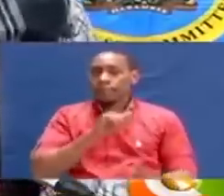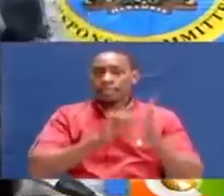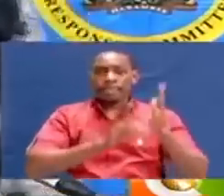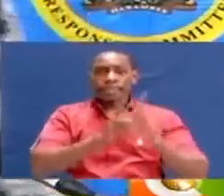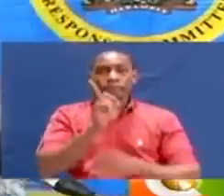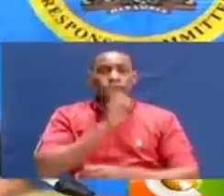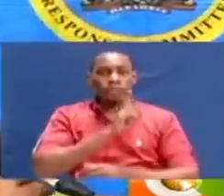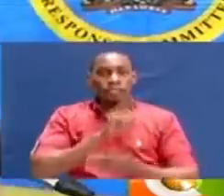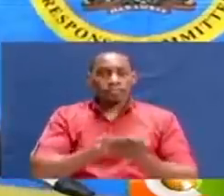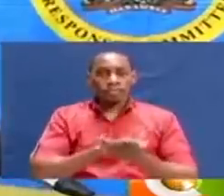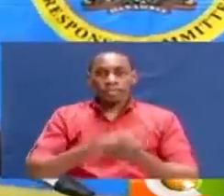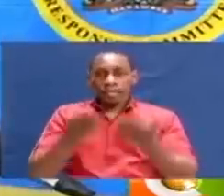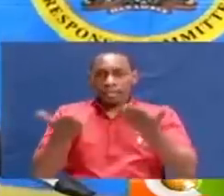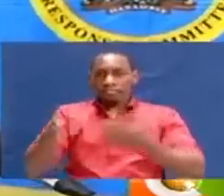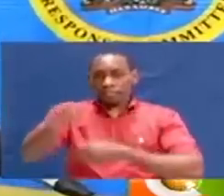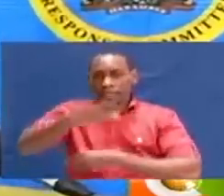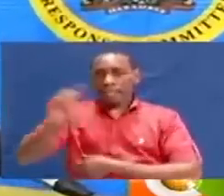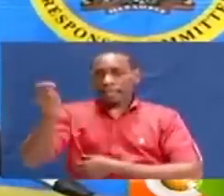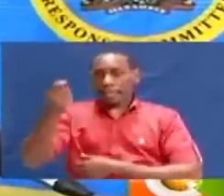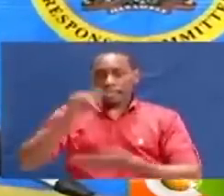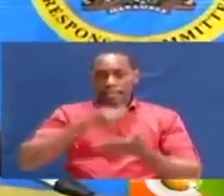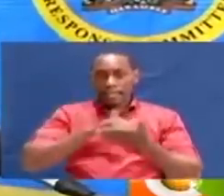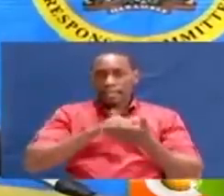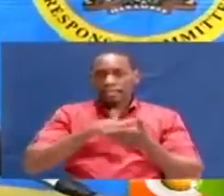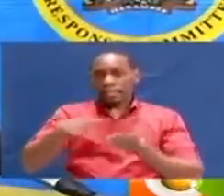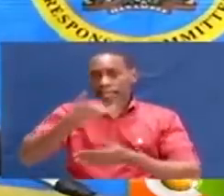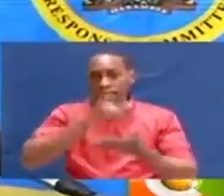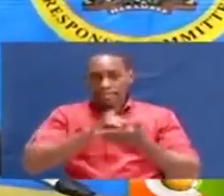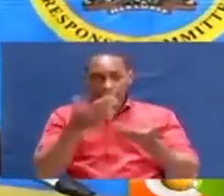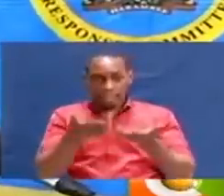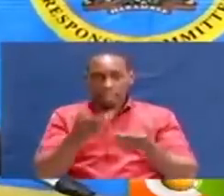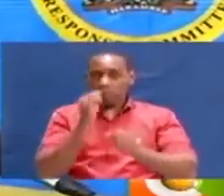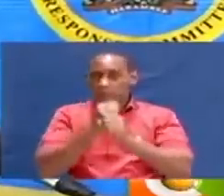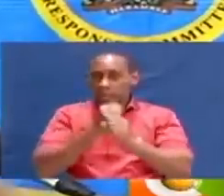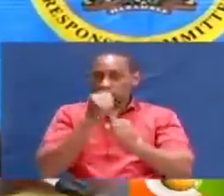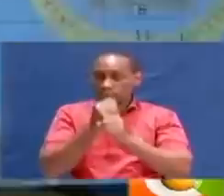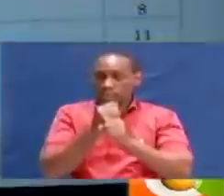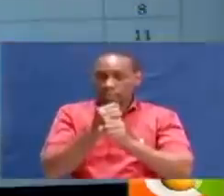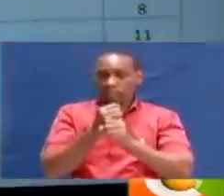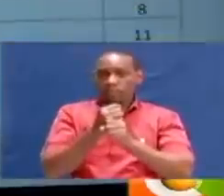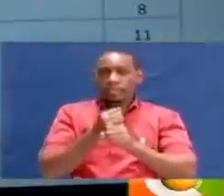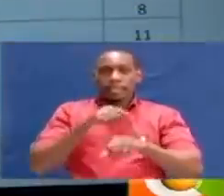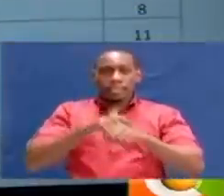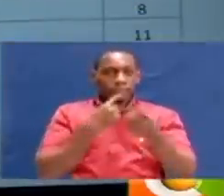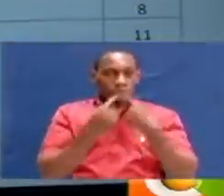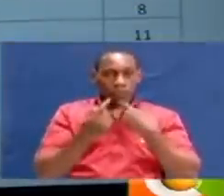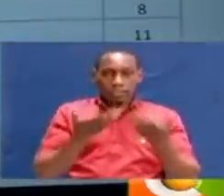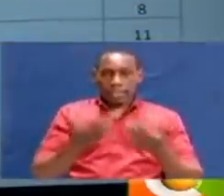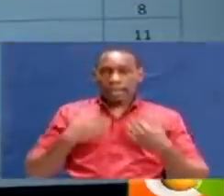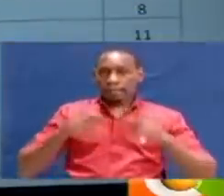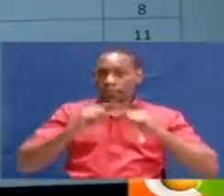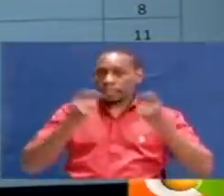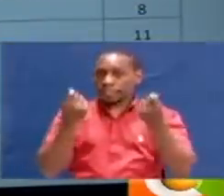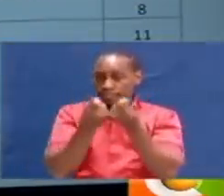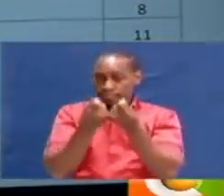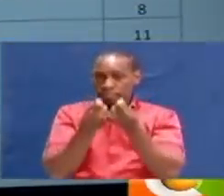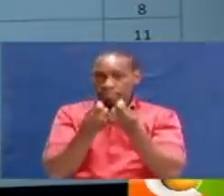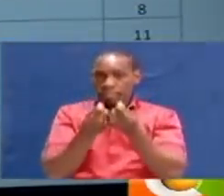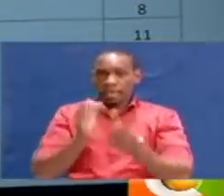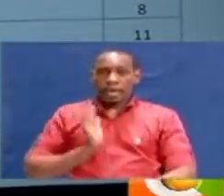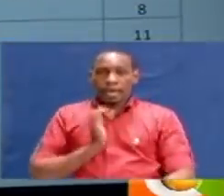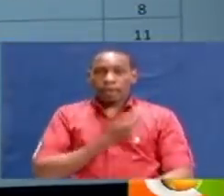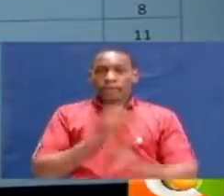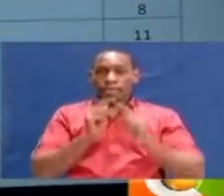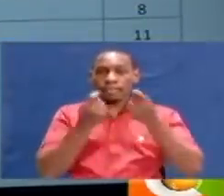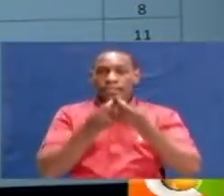around the country and areas that we are currently working in. As we speak, there is a team, our team of health